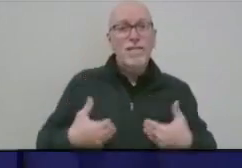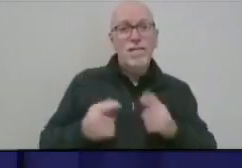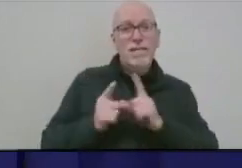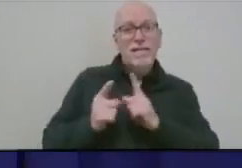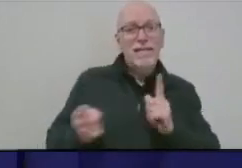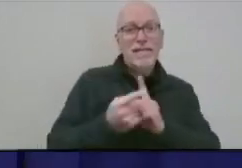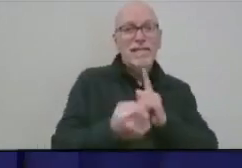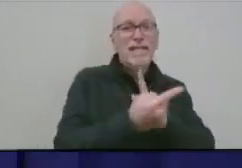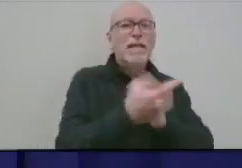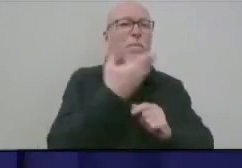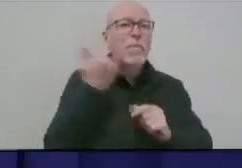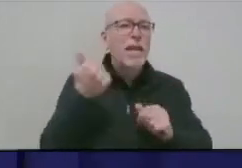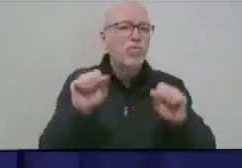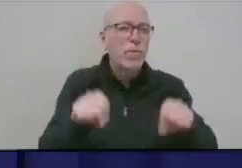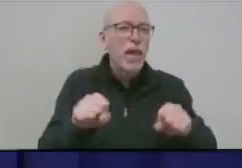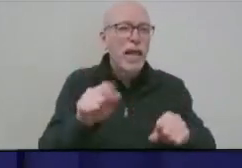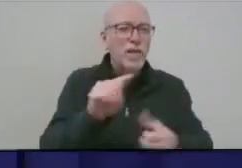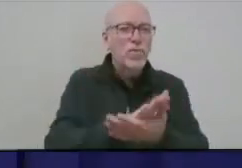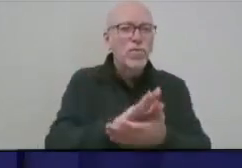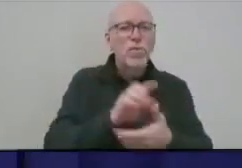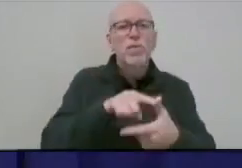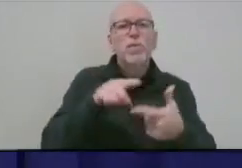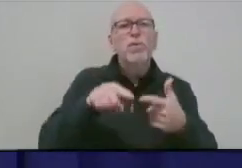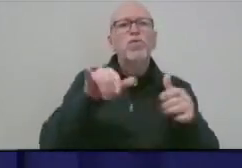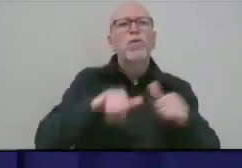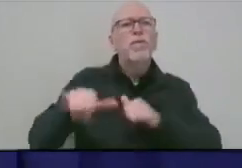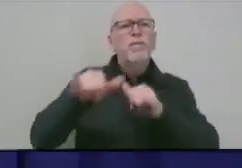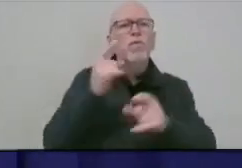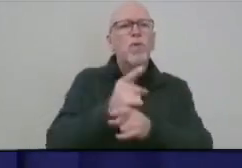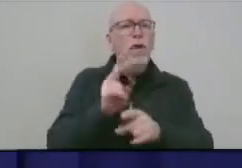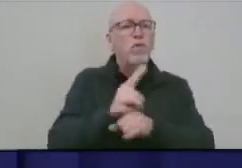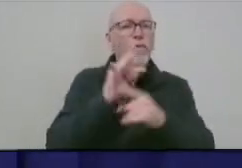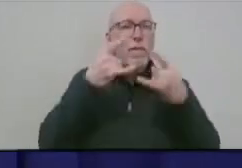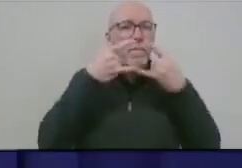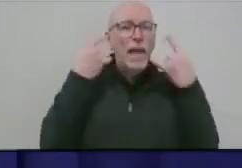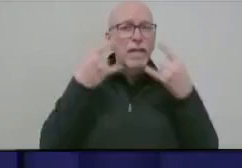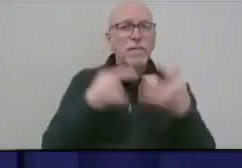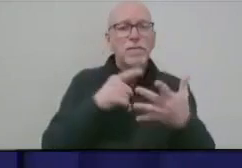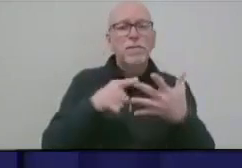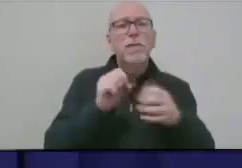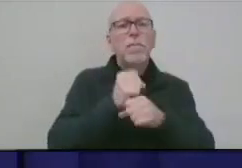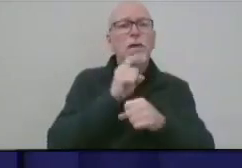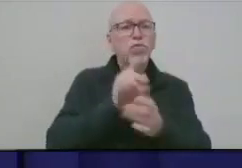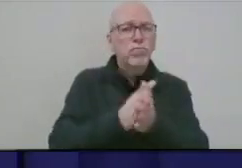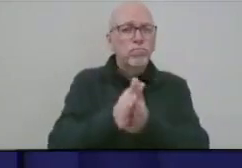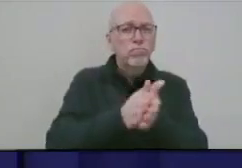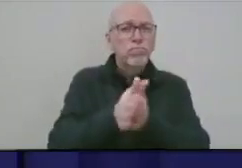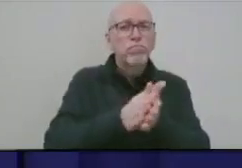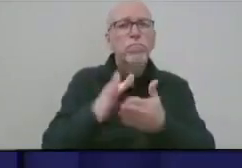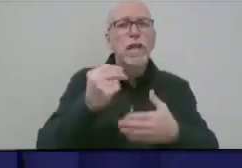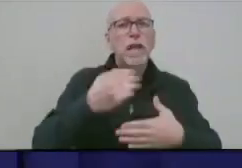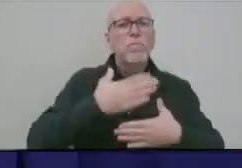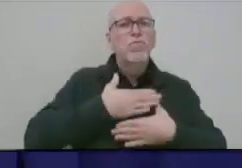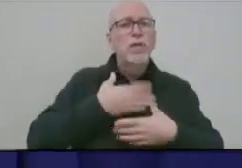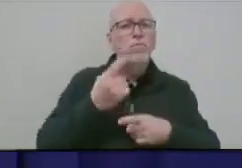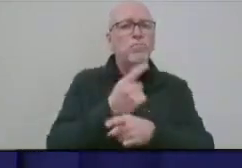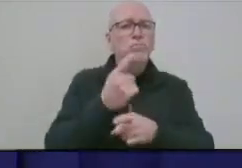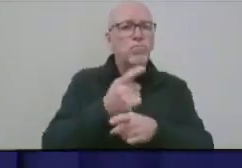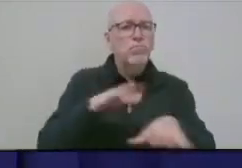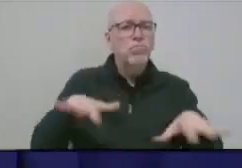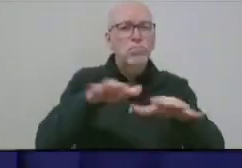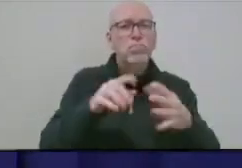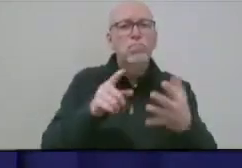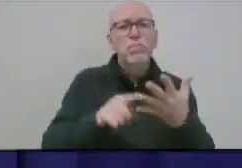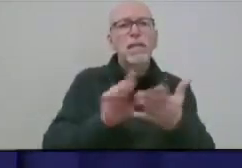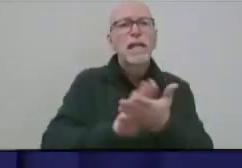best of your ability, universal correct use of masking, making sure that hand washing and respiratory etiquette is right, and